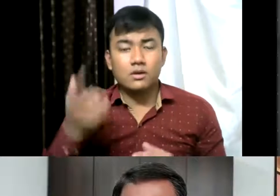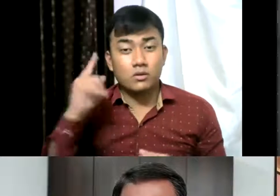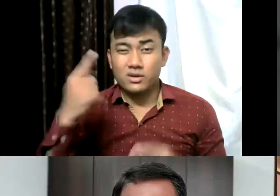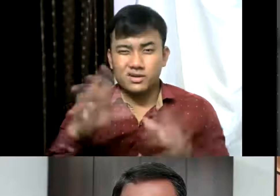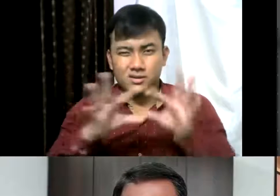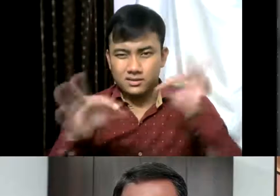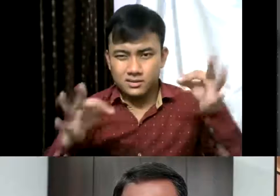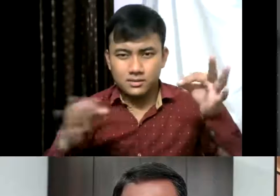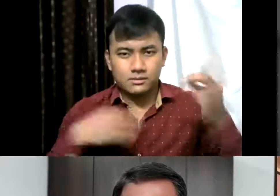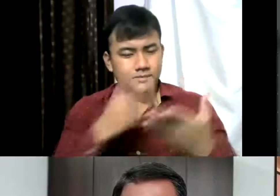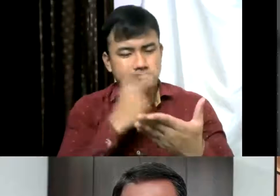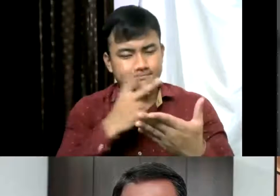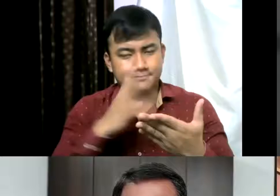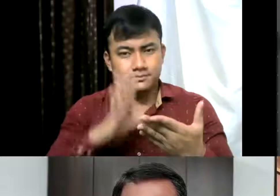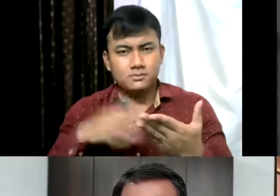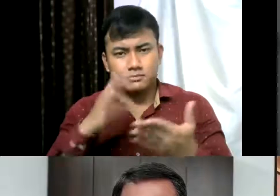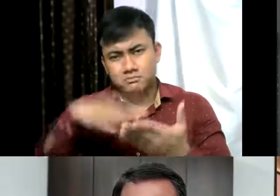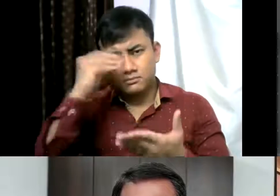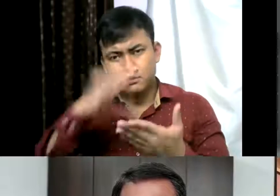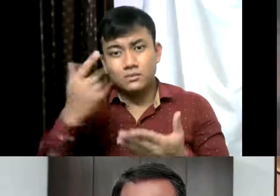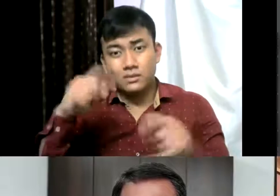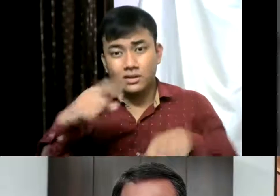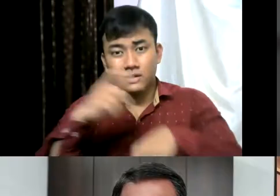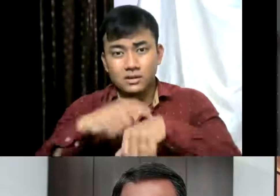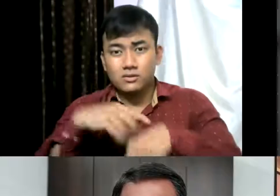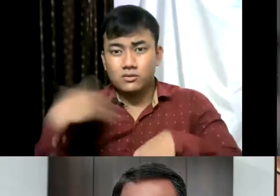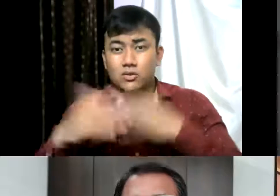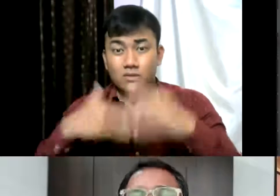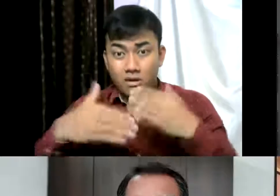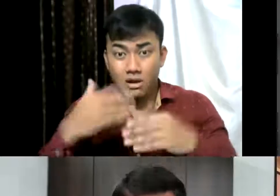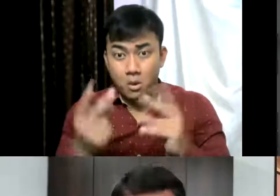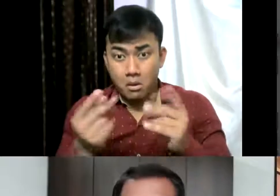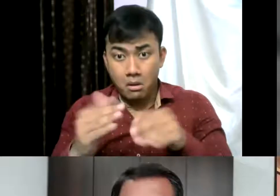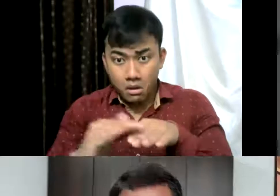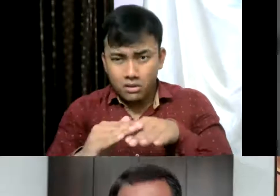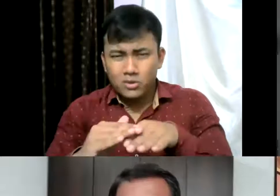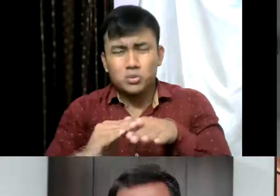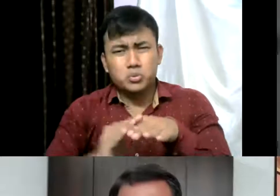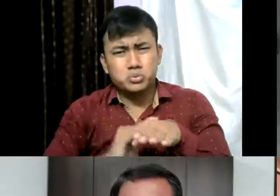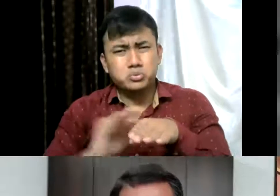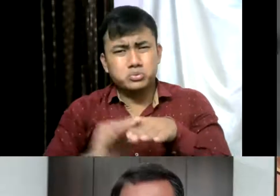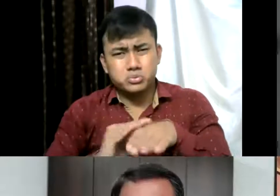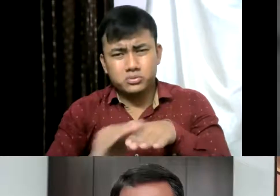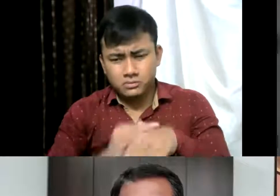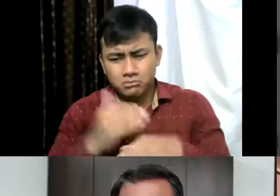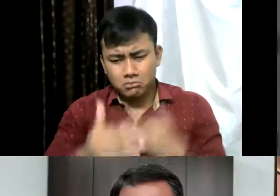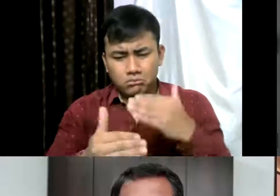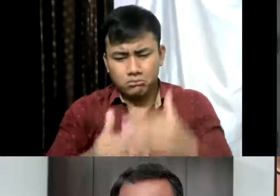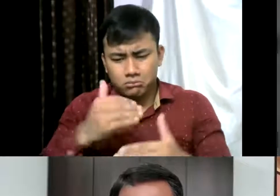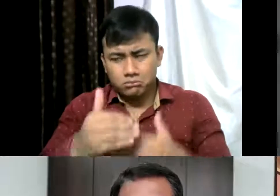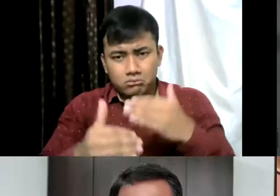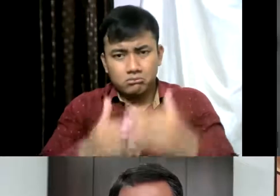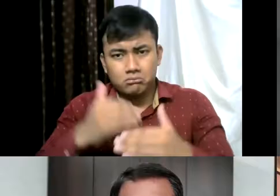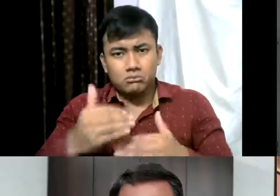said that, is this the time when we are moving more towards slow dating because of the fact that you can't meet? Are you talking more?